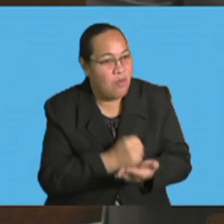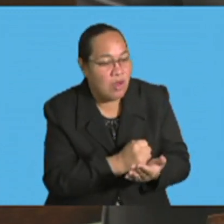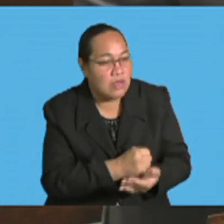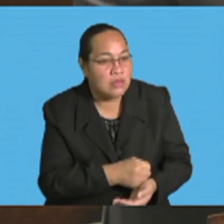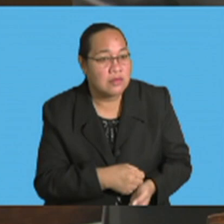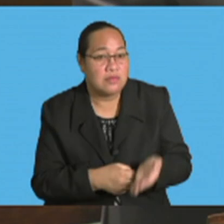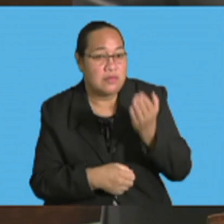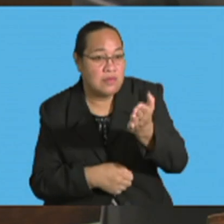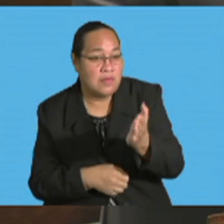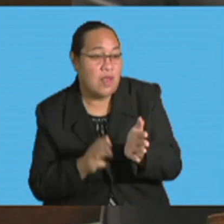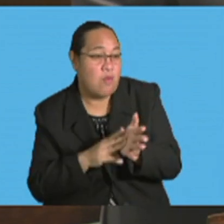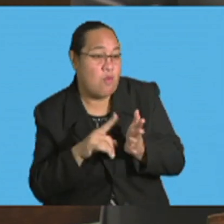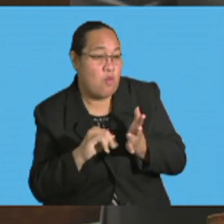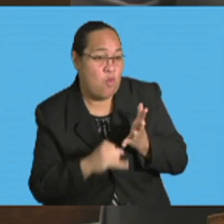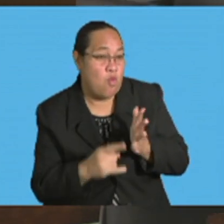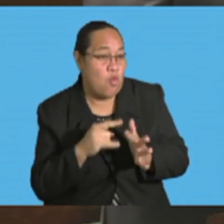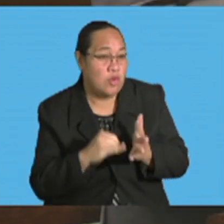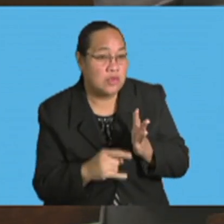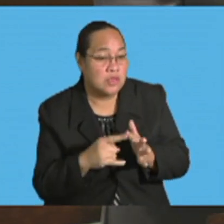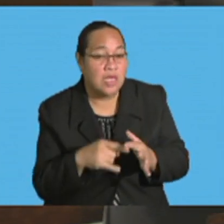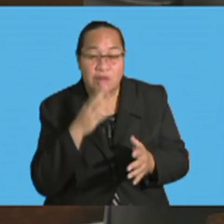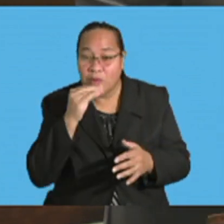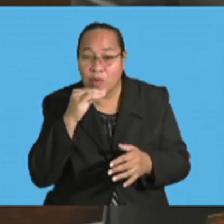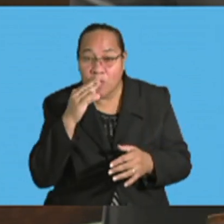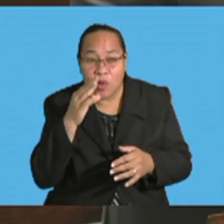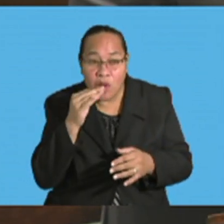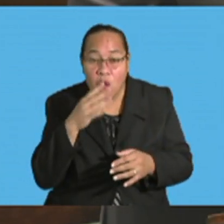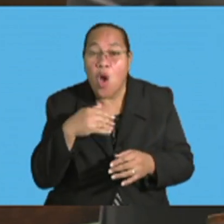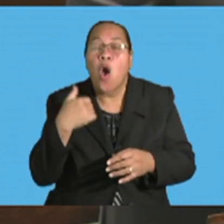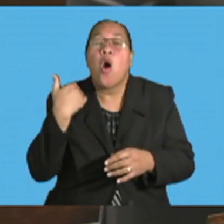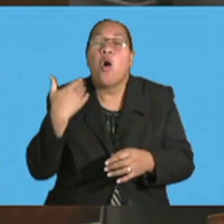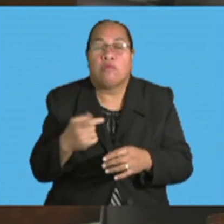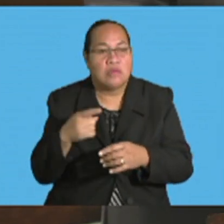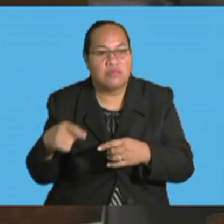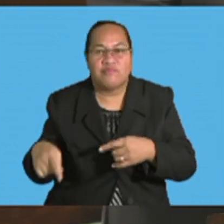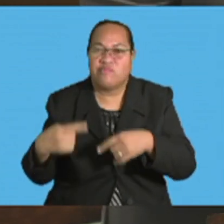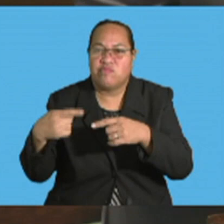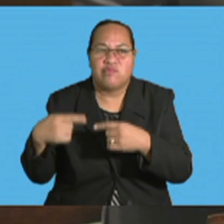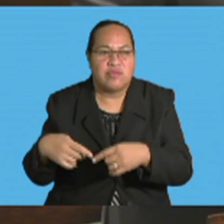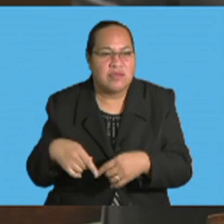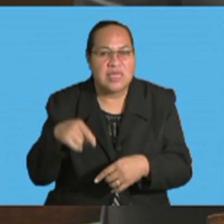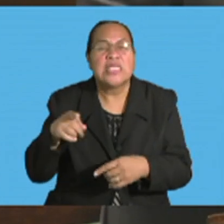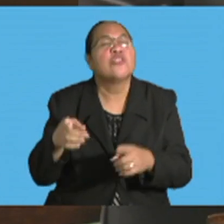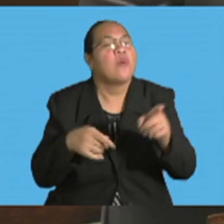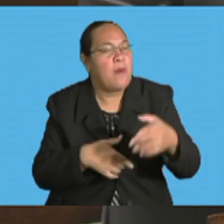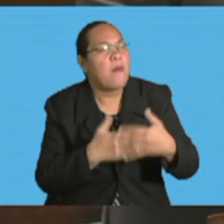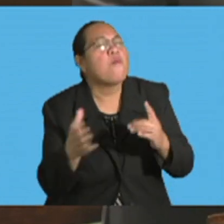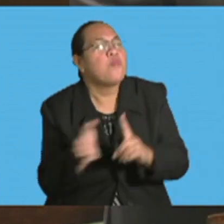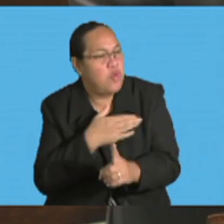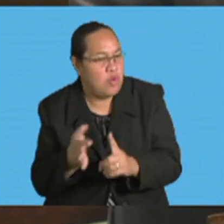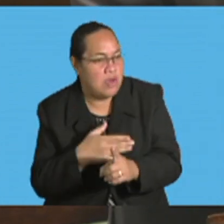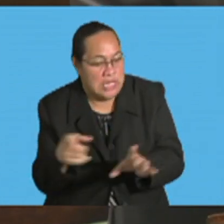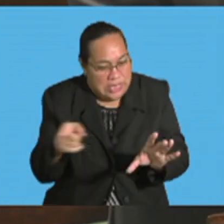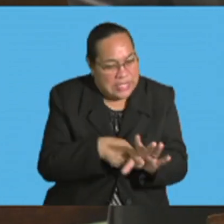Mbulitabo has been verbally abusing the women of his own party for years. He's a bully inside this house and outside as